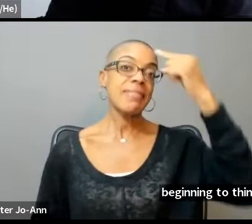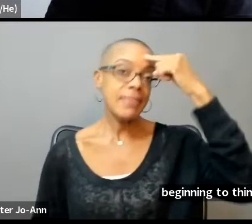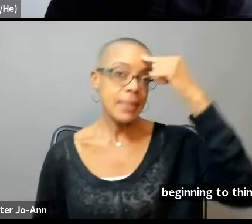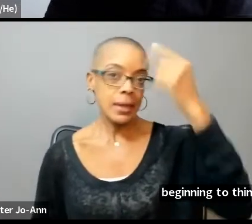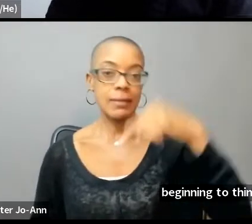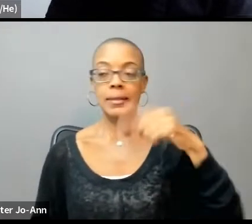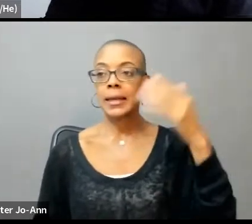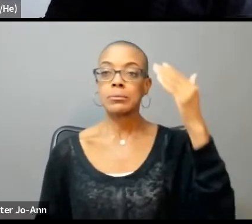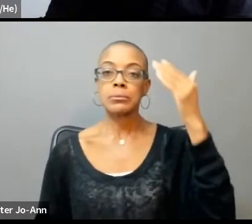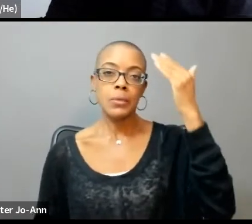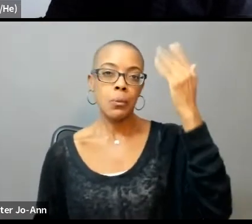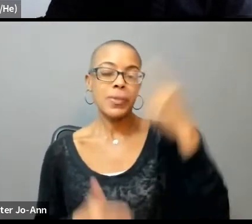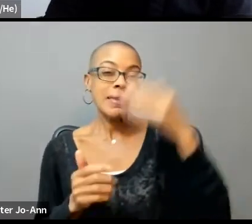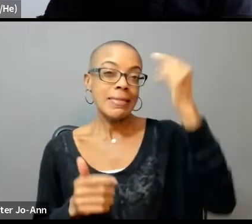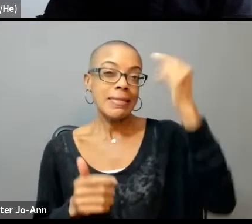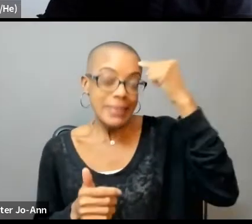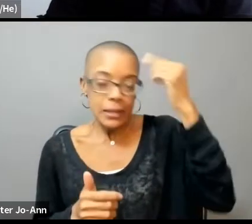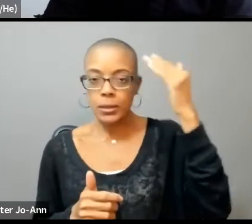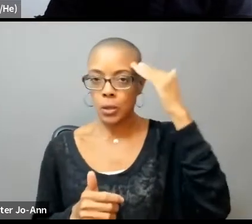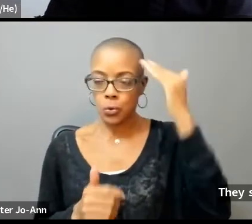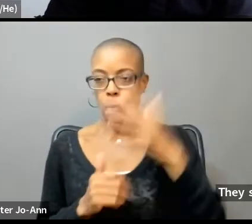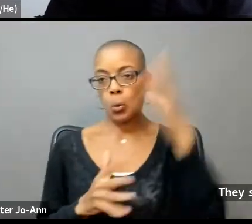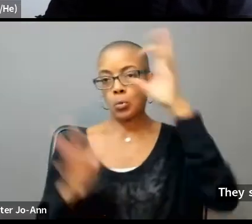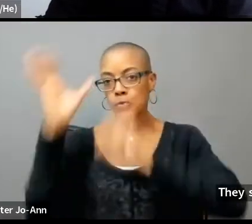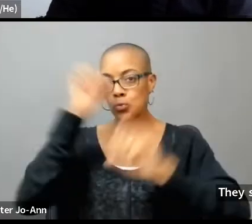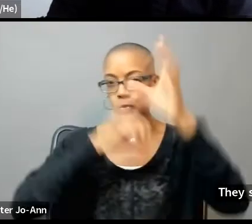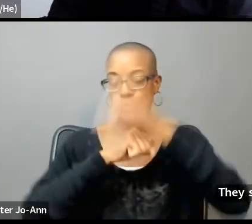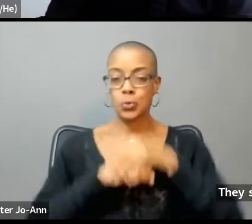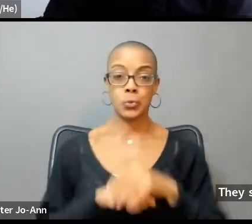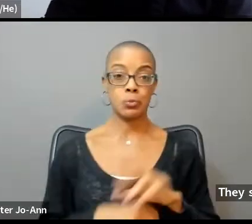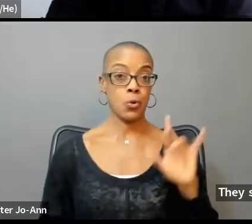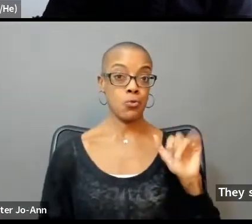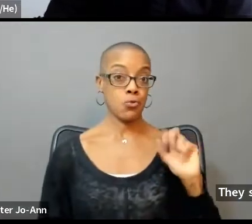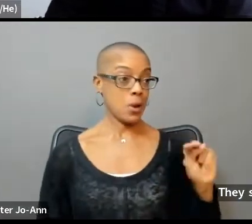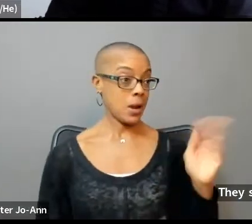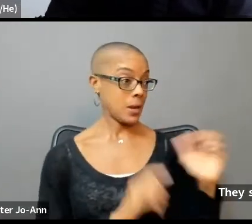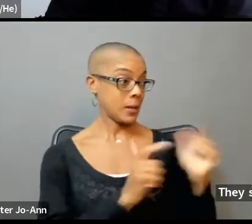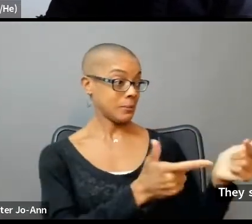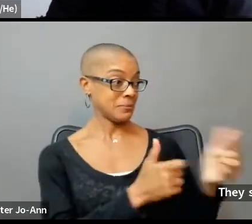know. So, but Ryan, why don't you jump in?